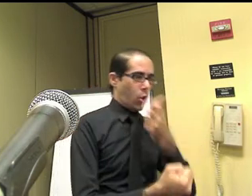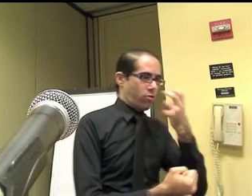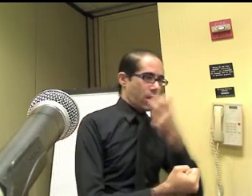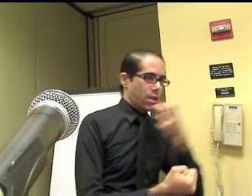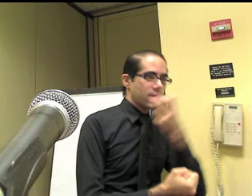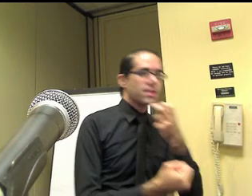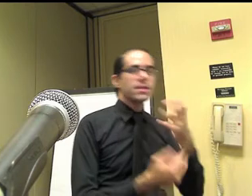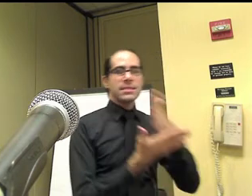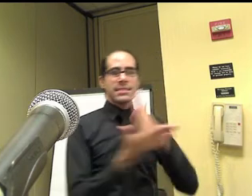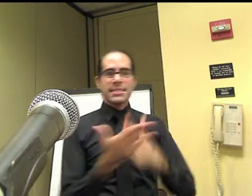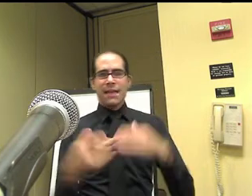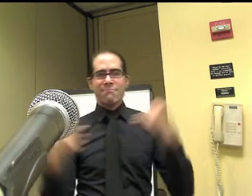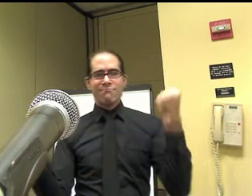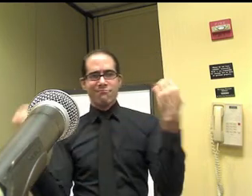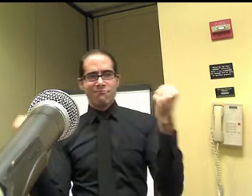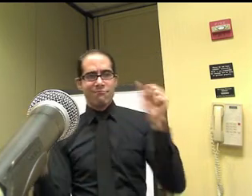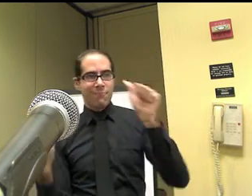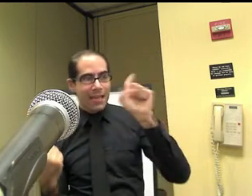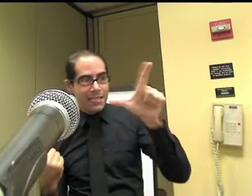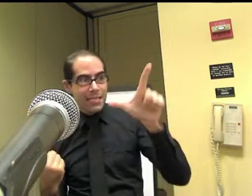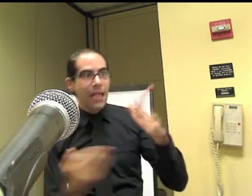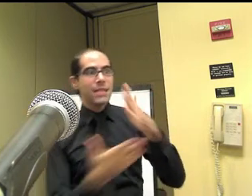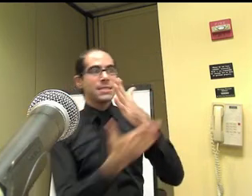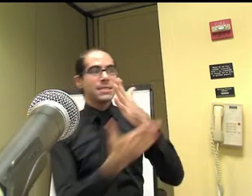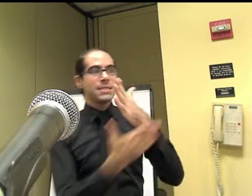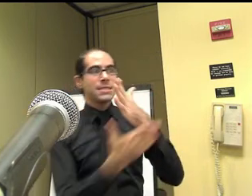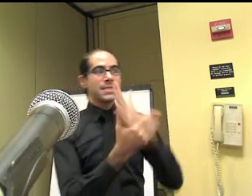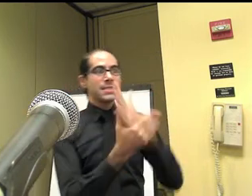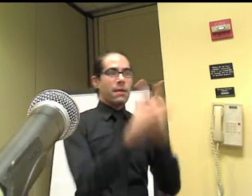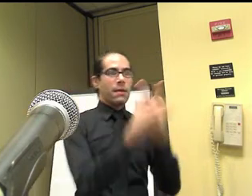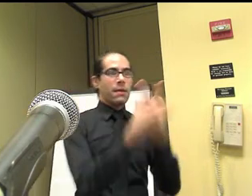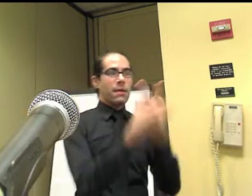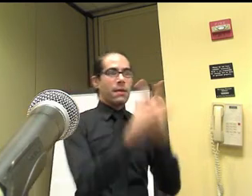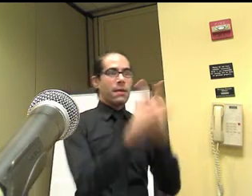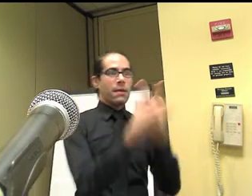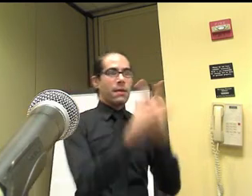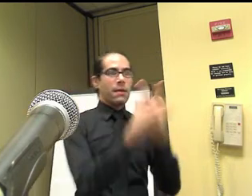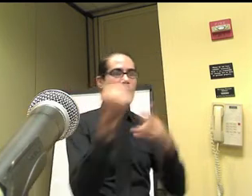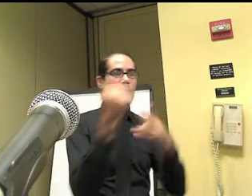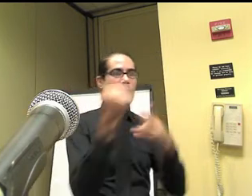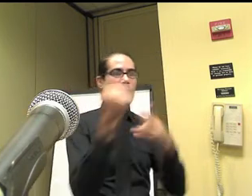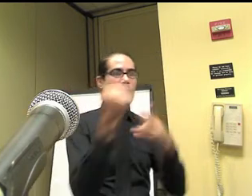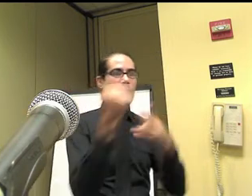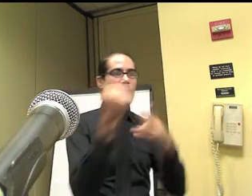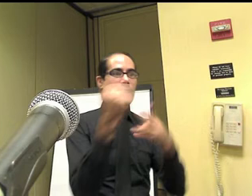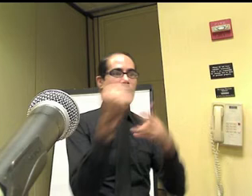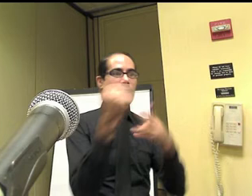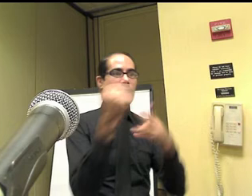we educate deaf individuals. Some people